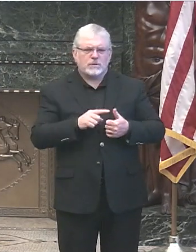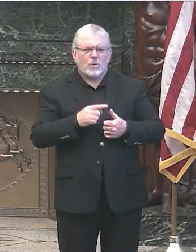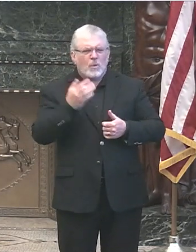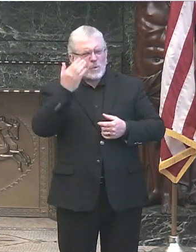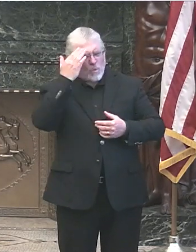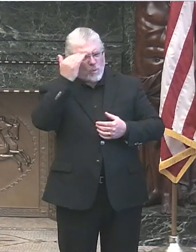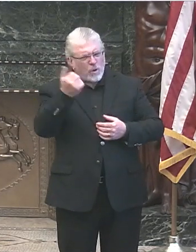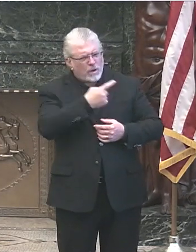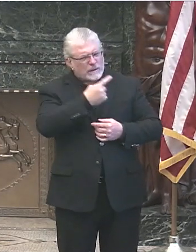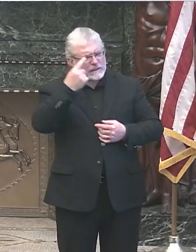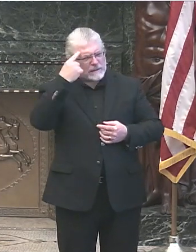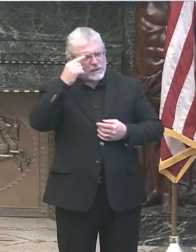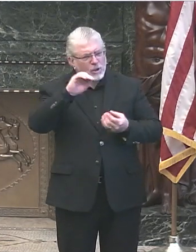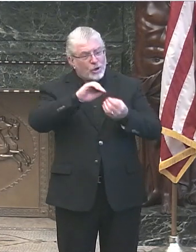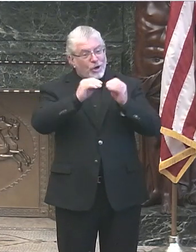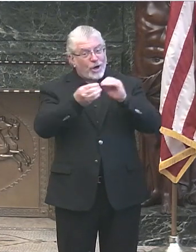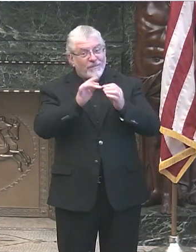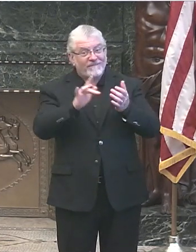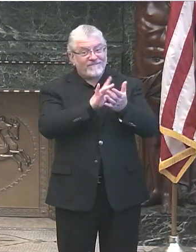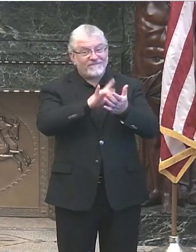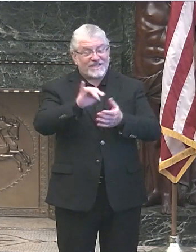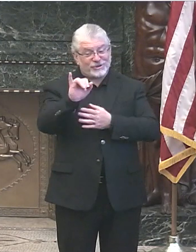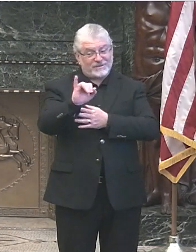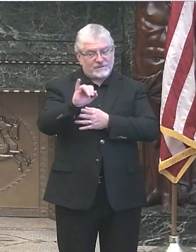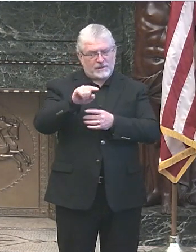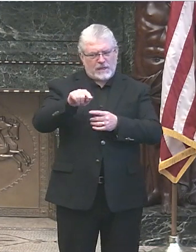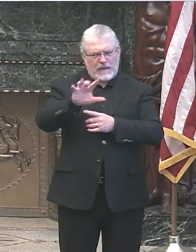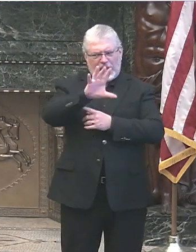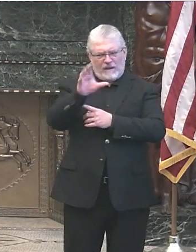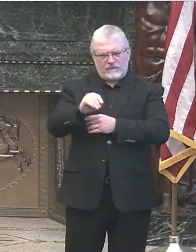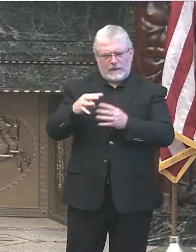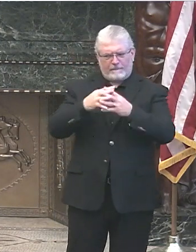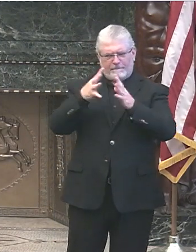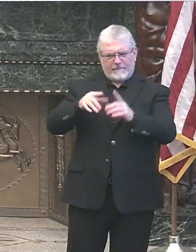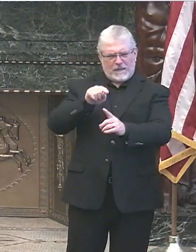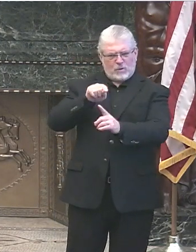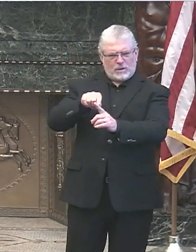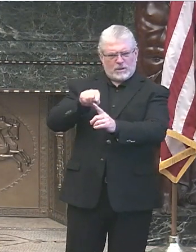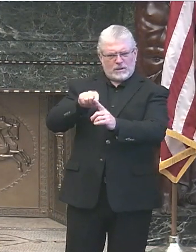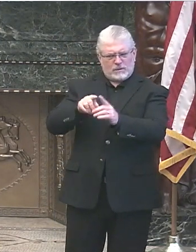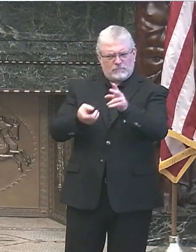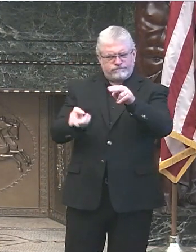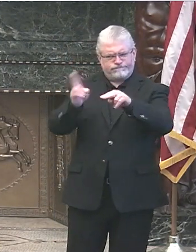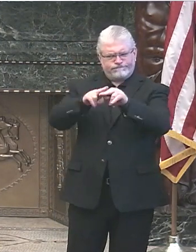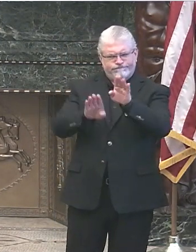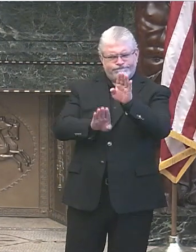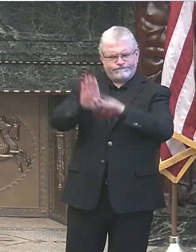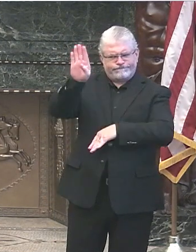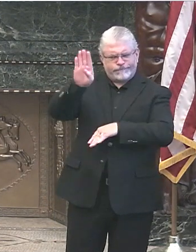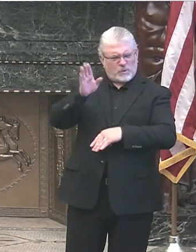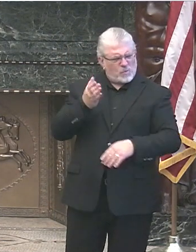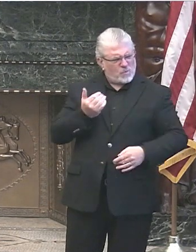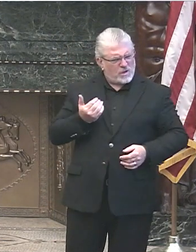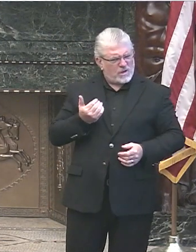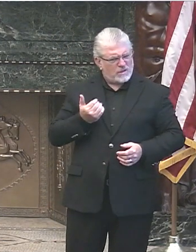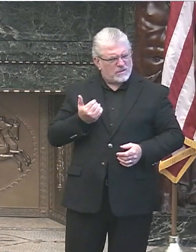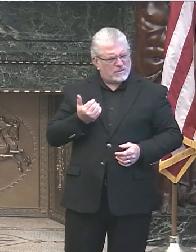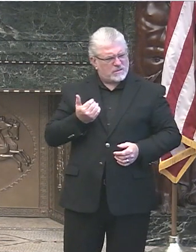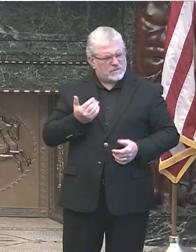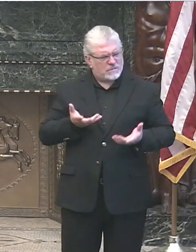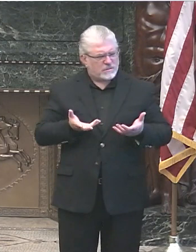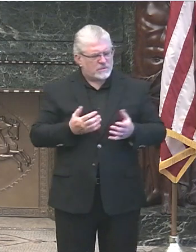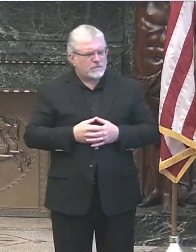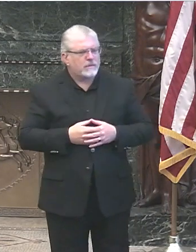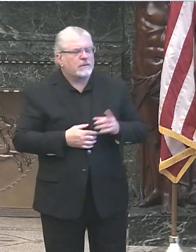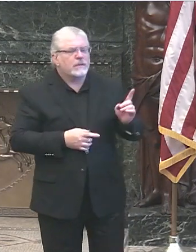in the African American community are growing disproportionately? What do you attribute that to? I can only speculate. I